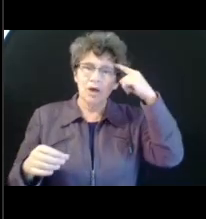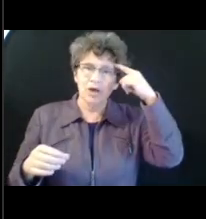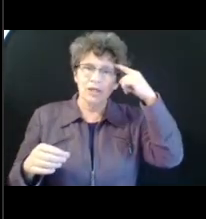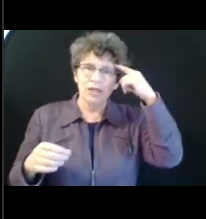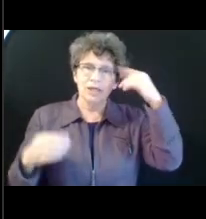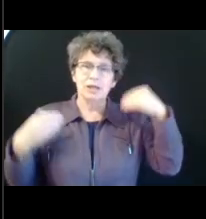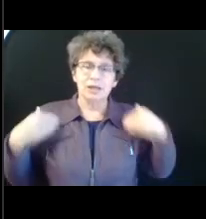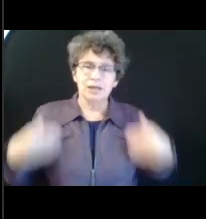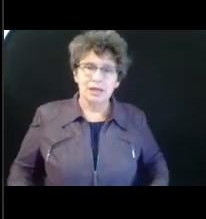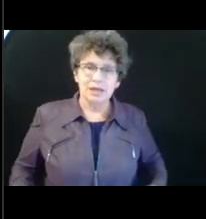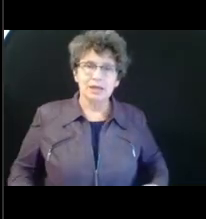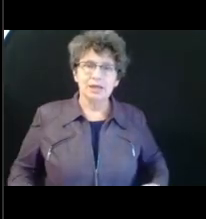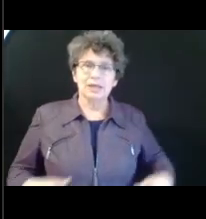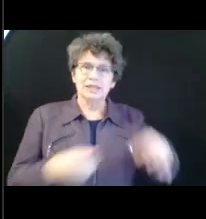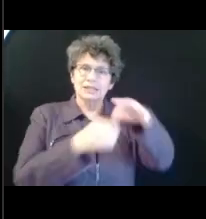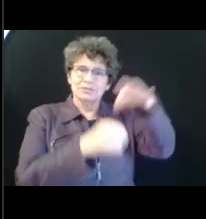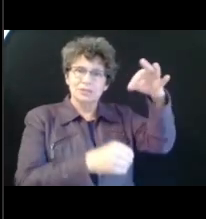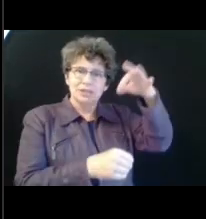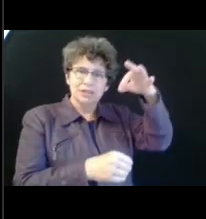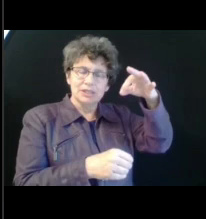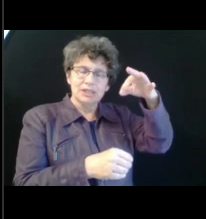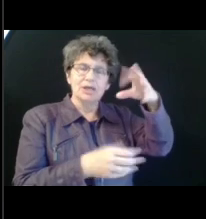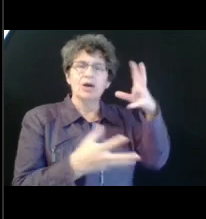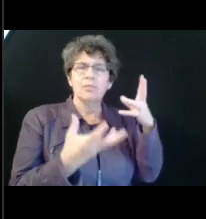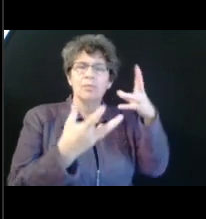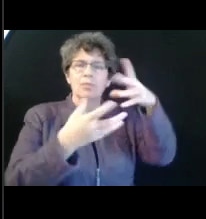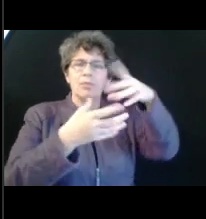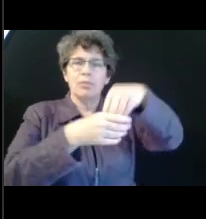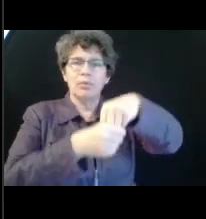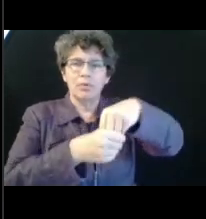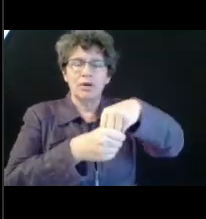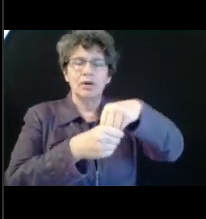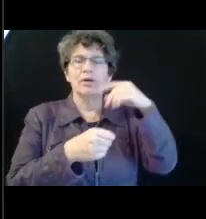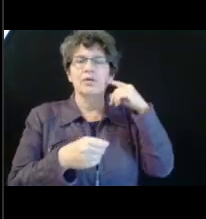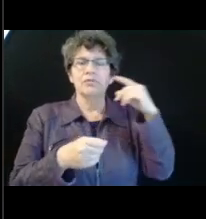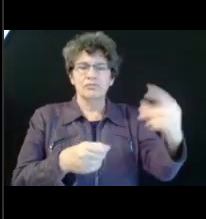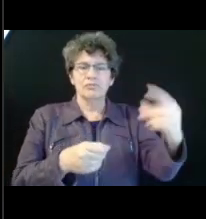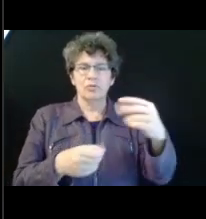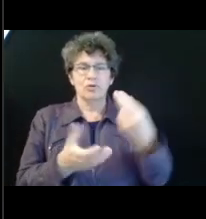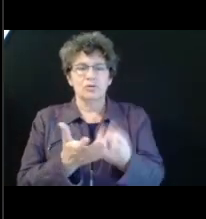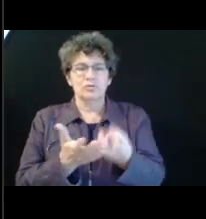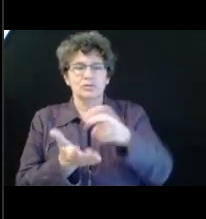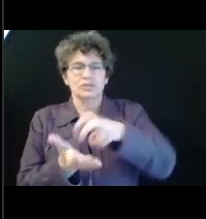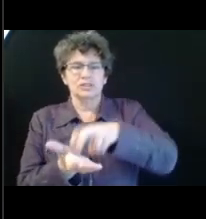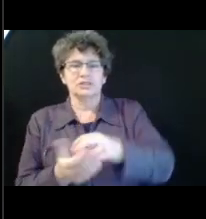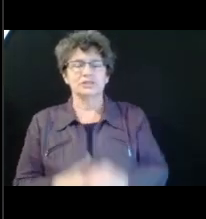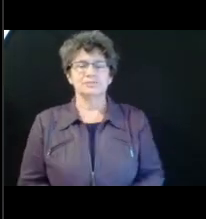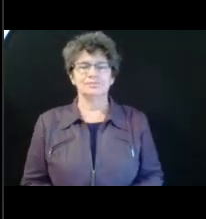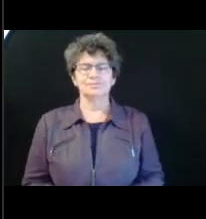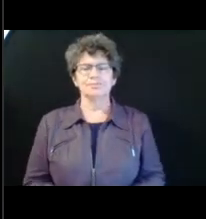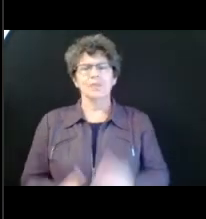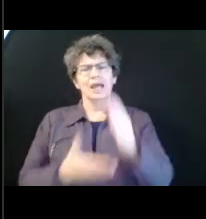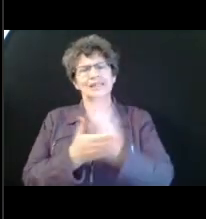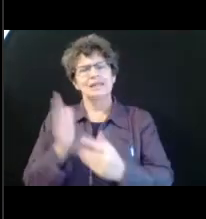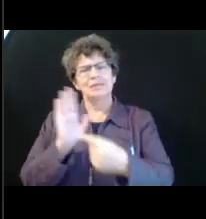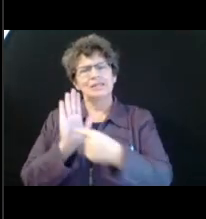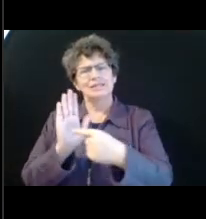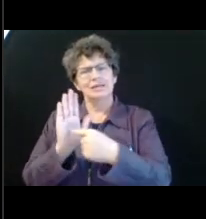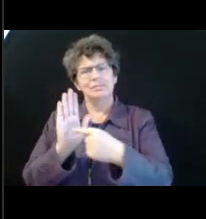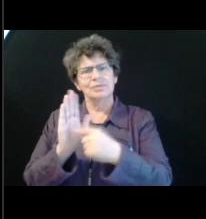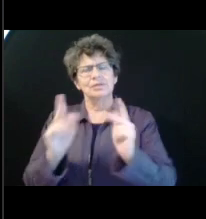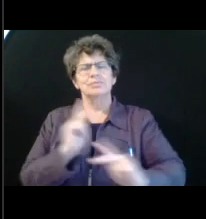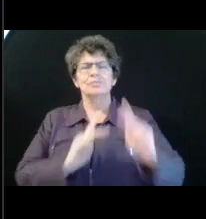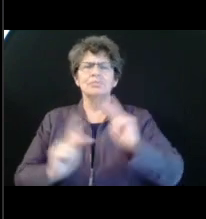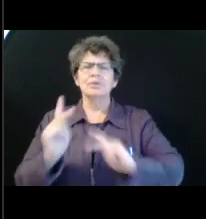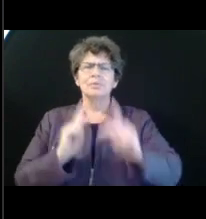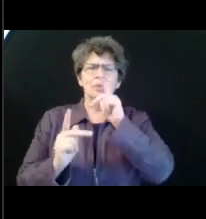I'd like to give you some examples of people who are teaching me about these concepts over and over again, because I don't think any of it is terribly new